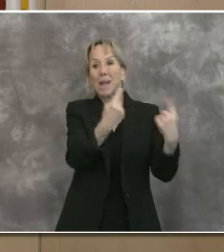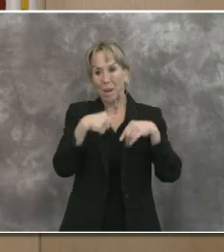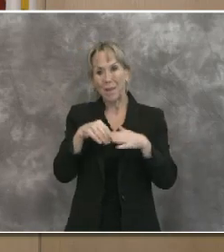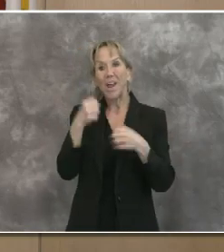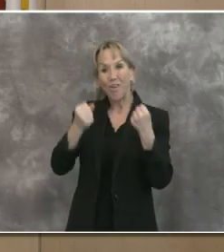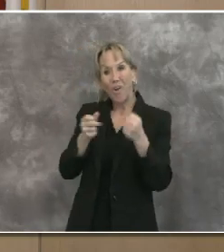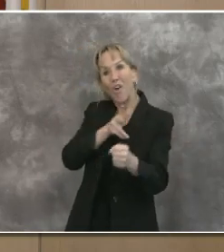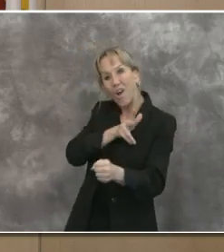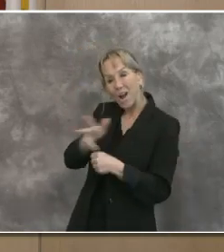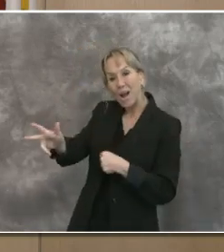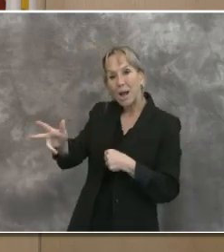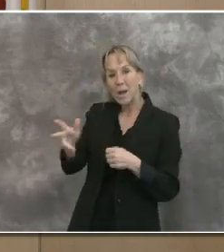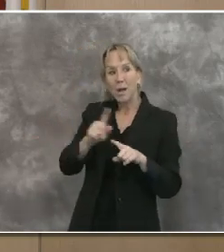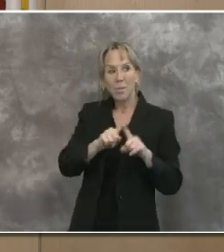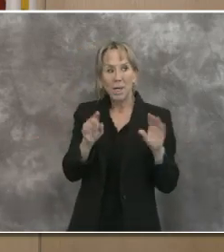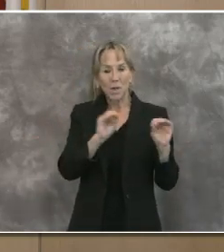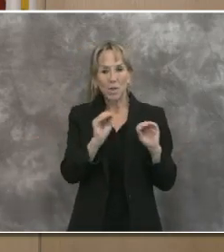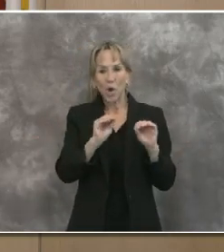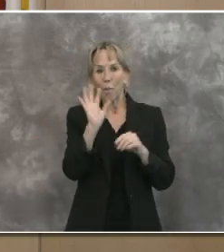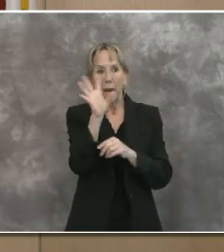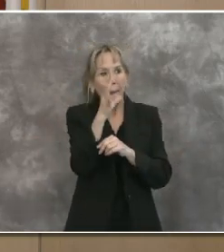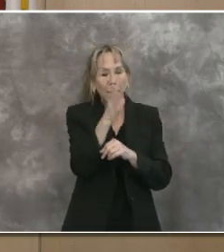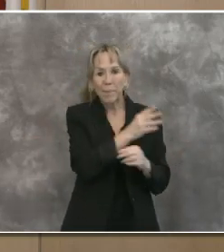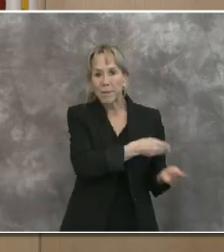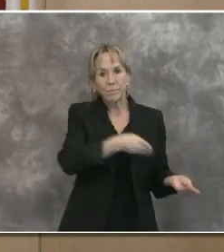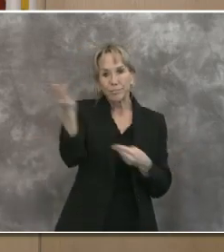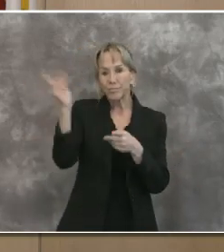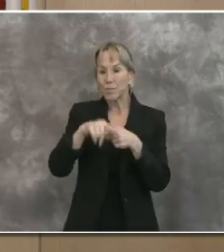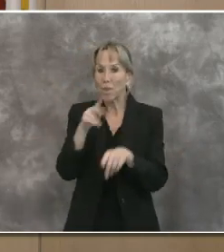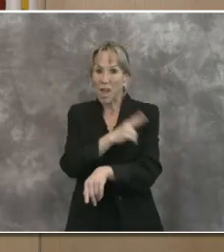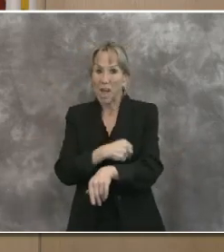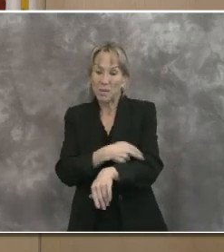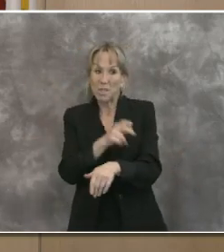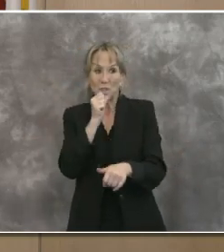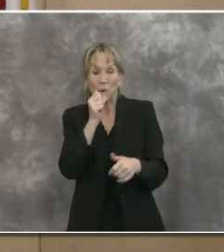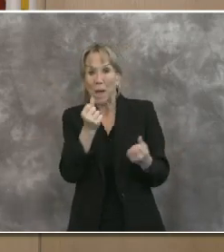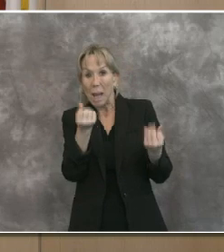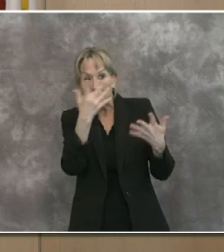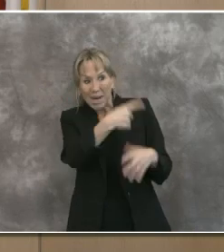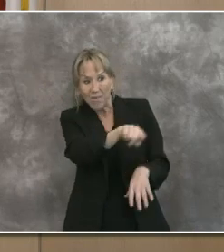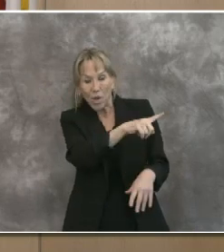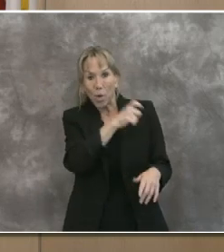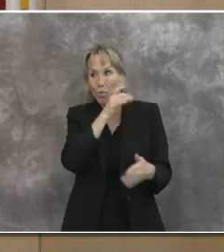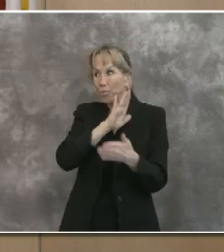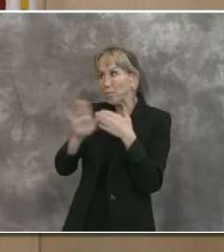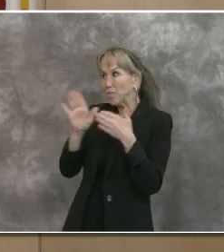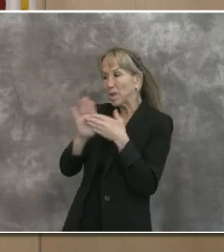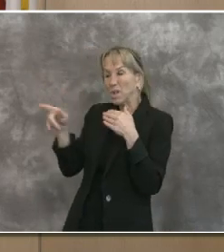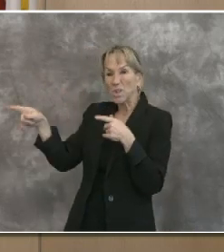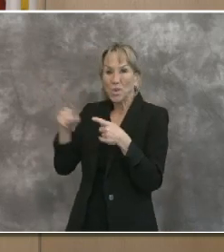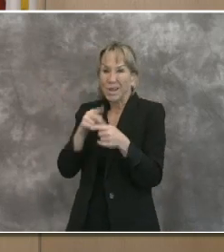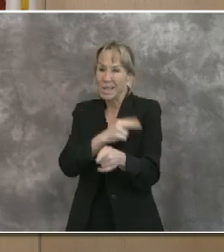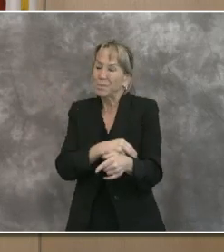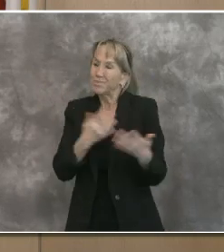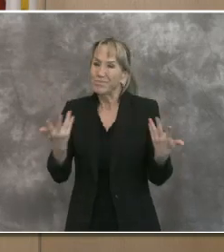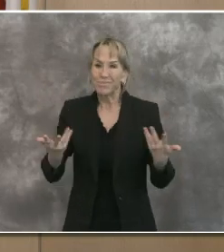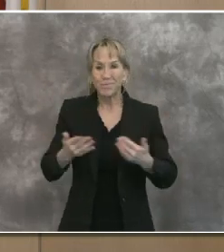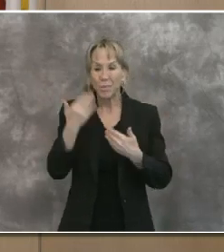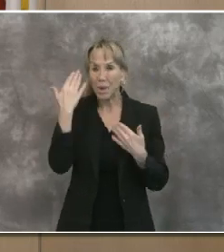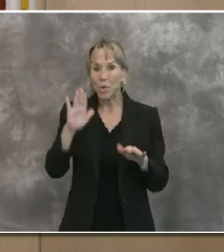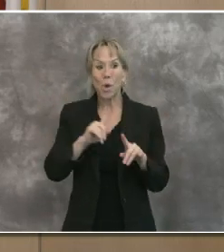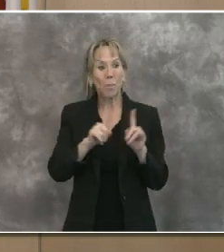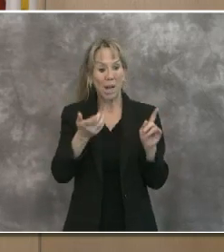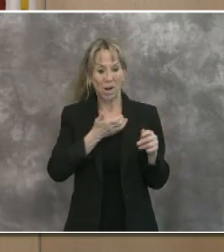cars and not being transported by ambulance. And then the third category is just looking at our census every